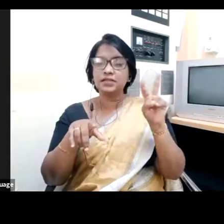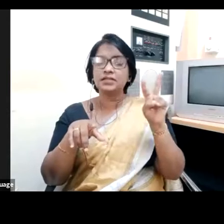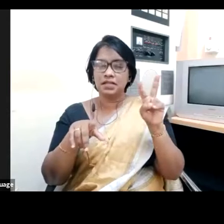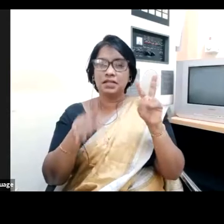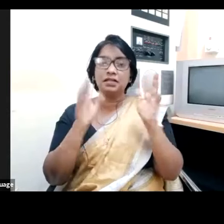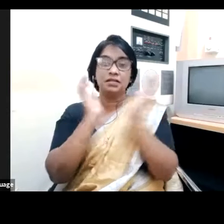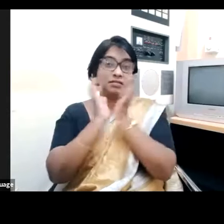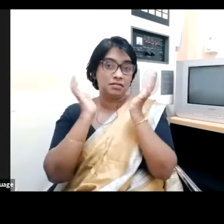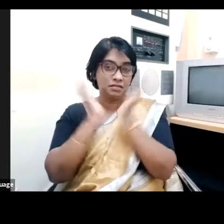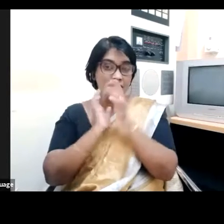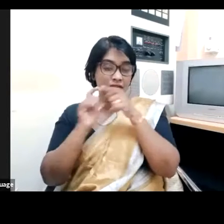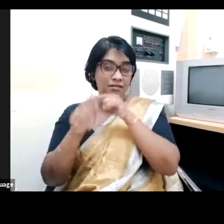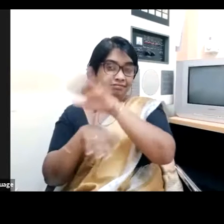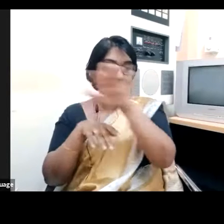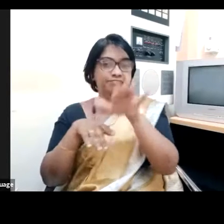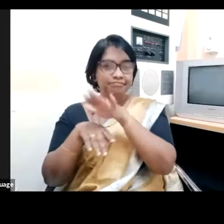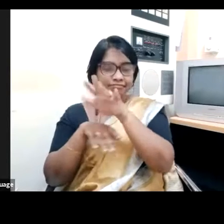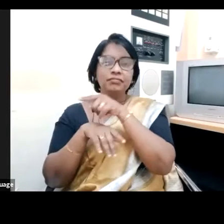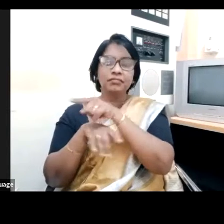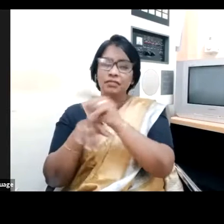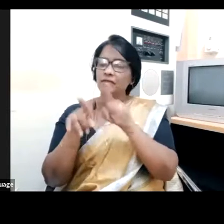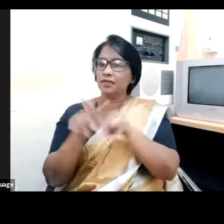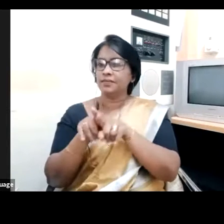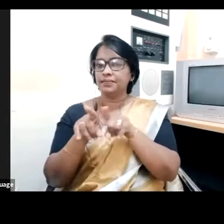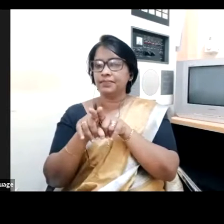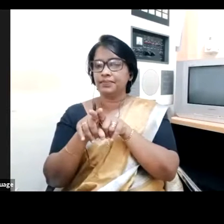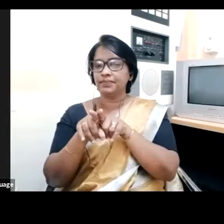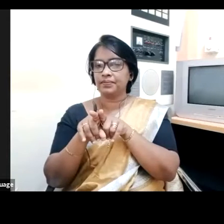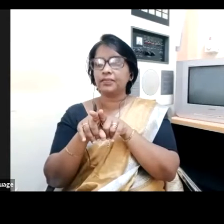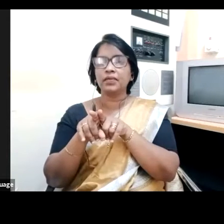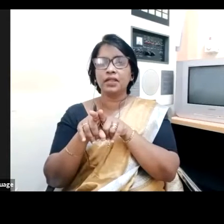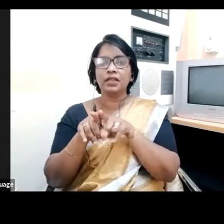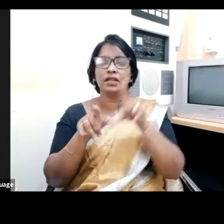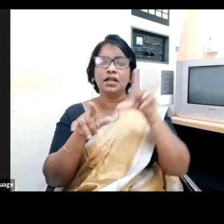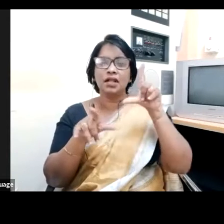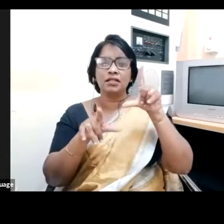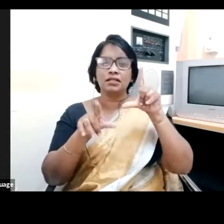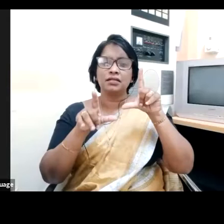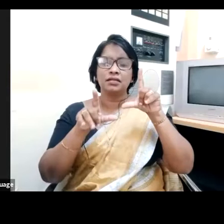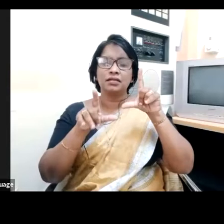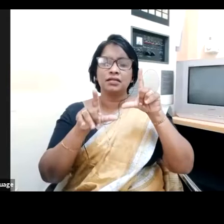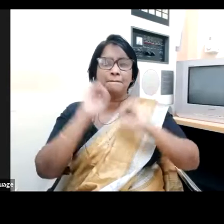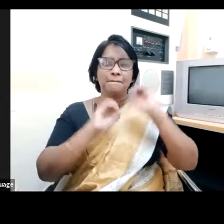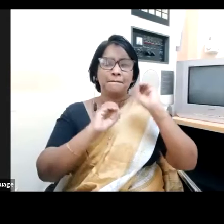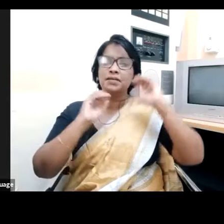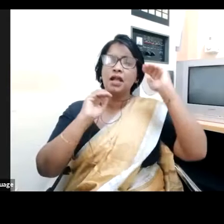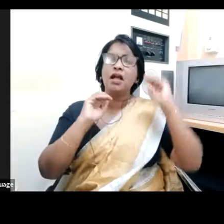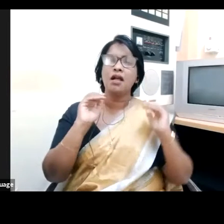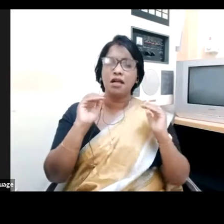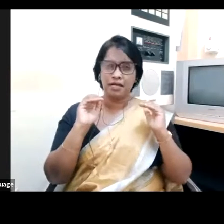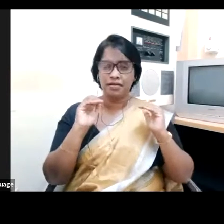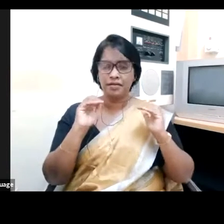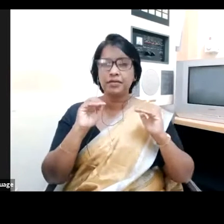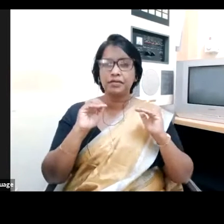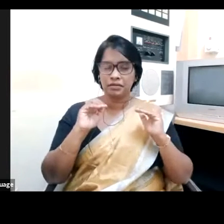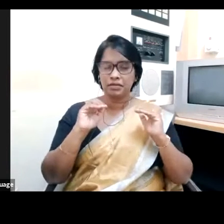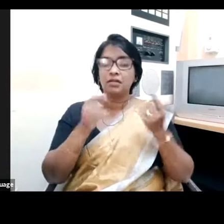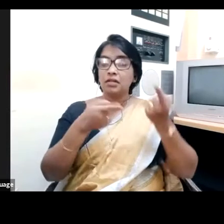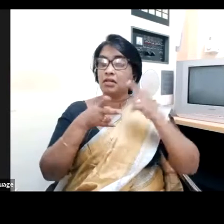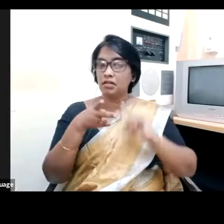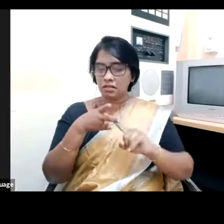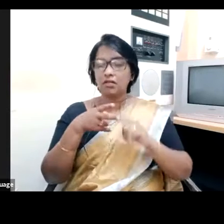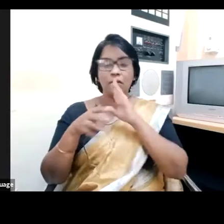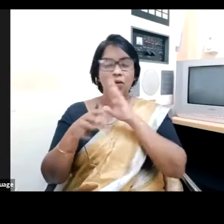under degraded conditions. Now, we also have to bring out the fact that Sri Lanka is one of the